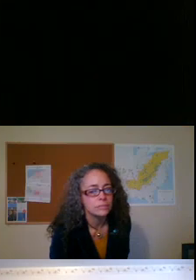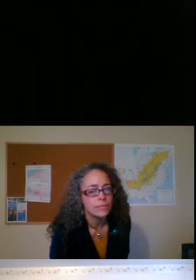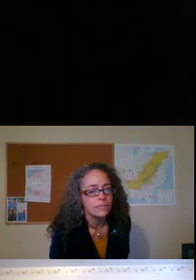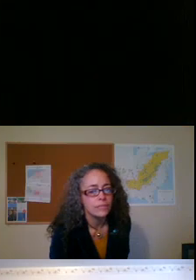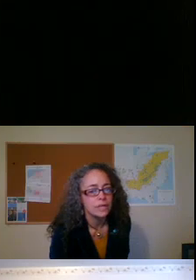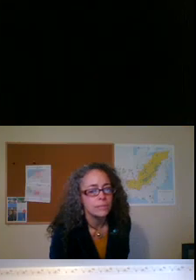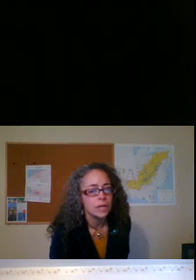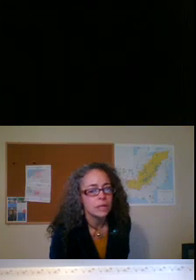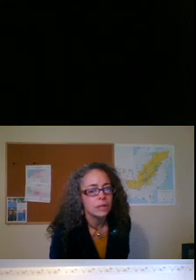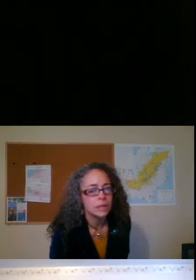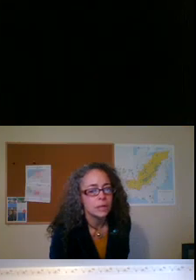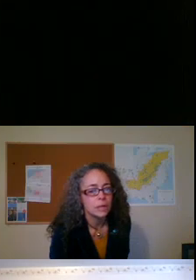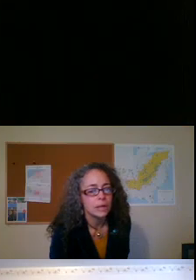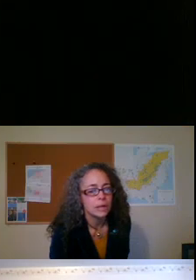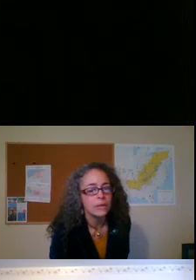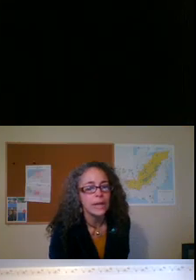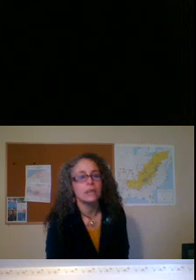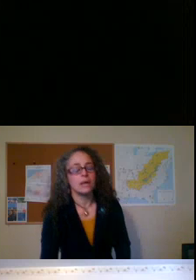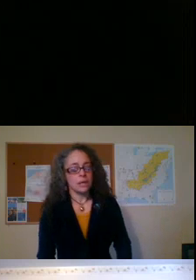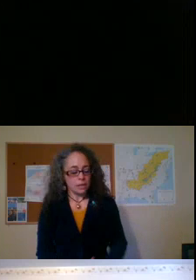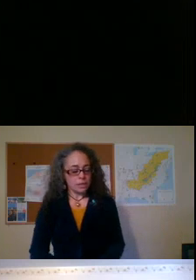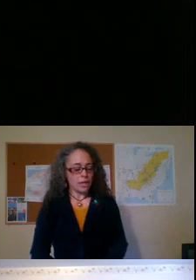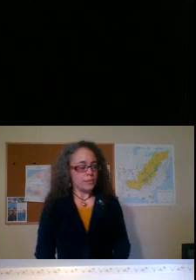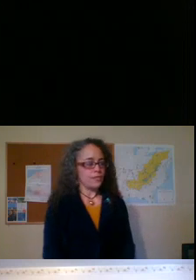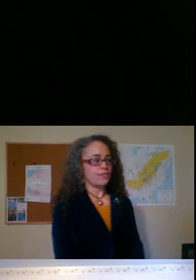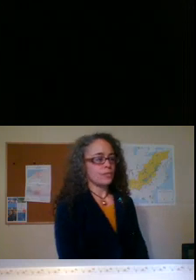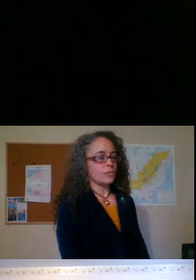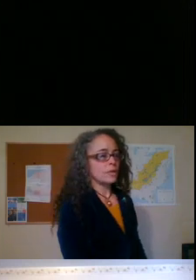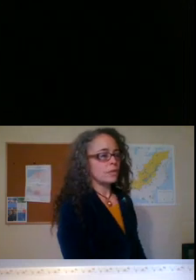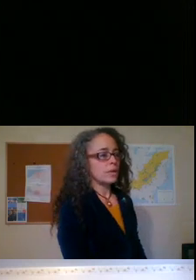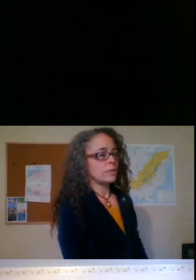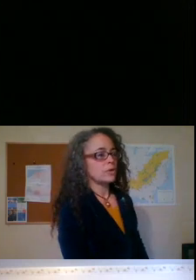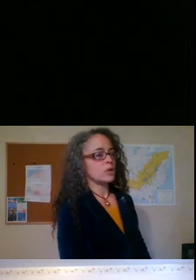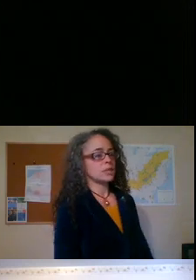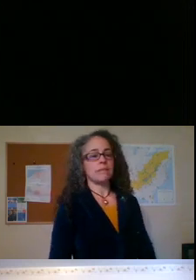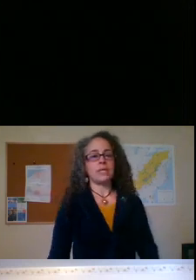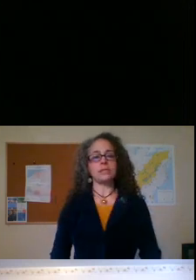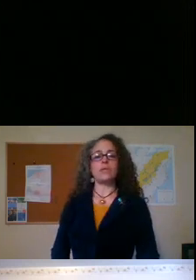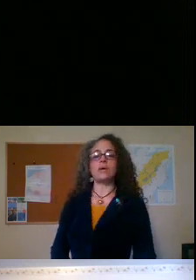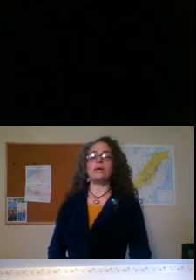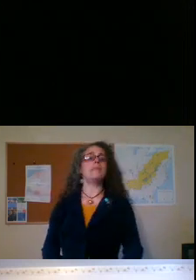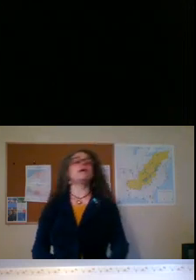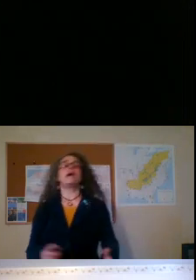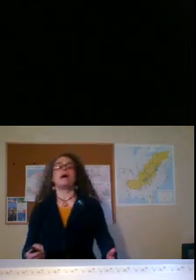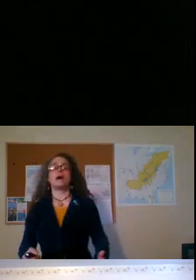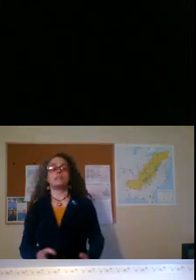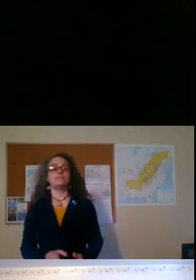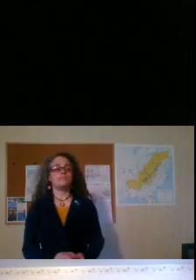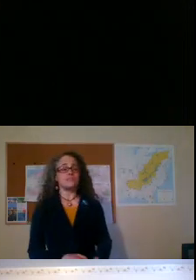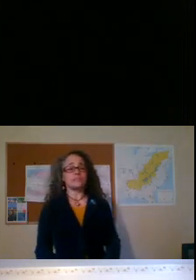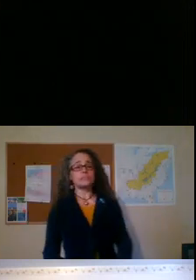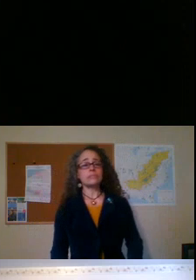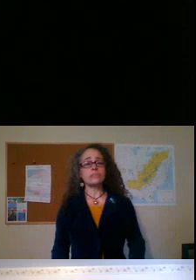Yes. Thank you, Pauline. All right. So we had one more person come in, so welcome.